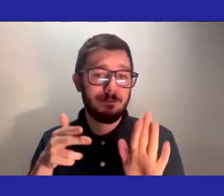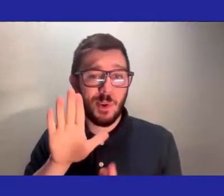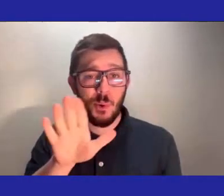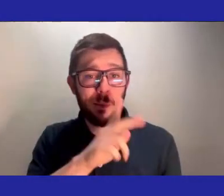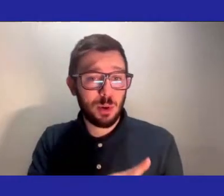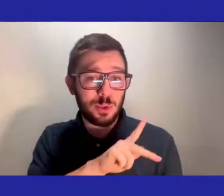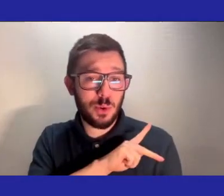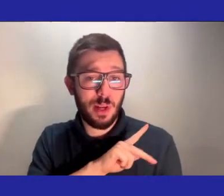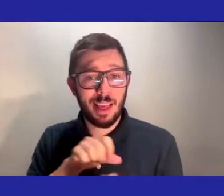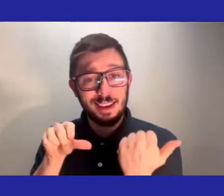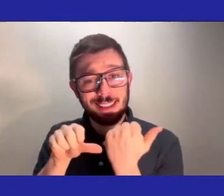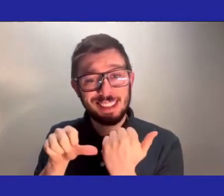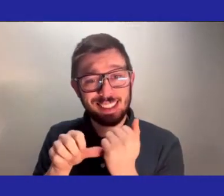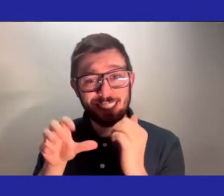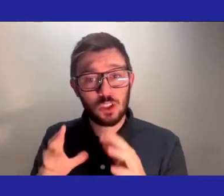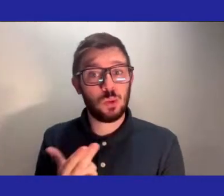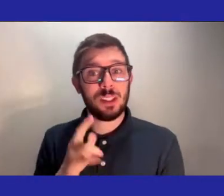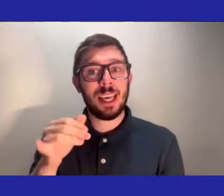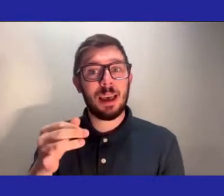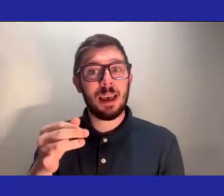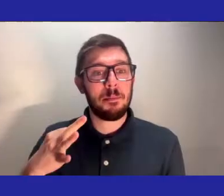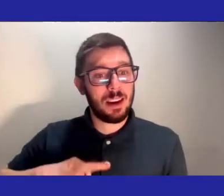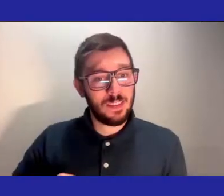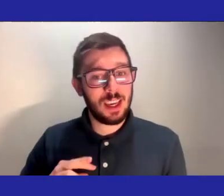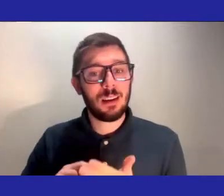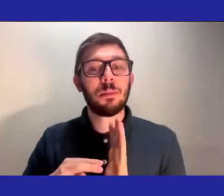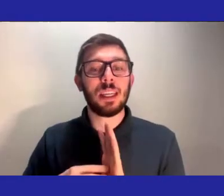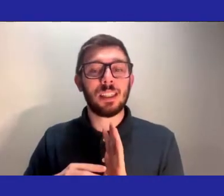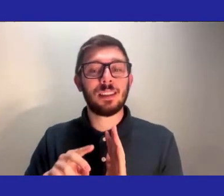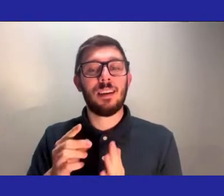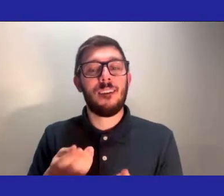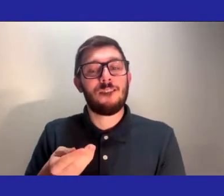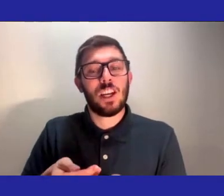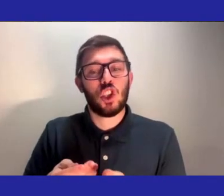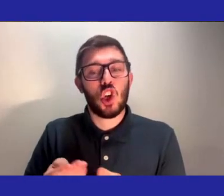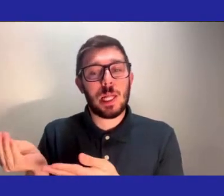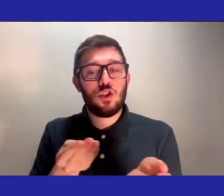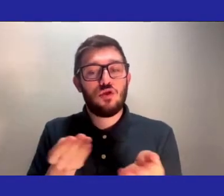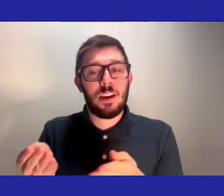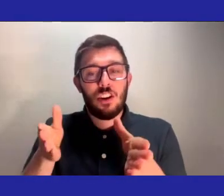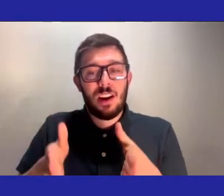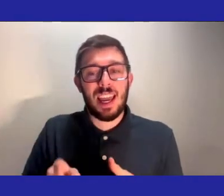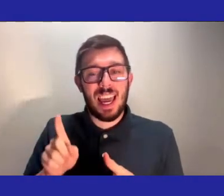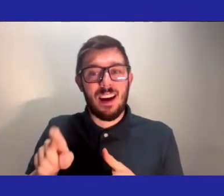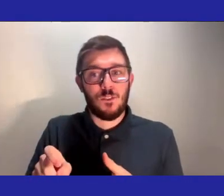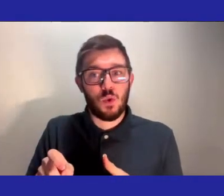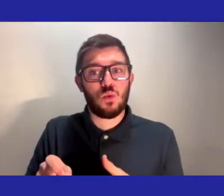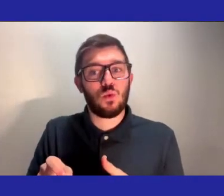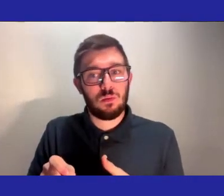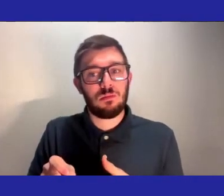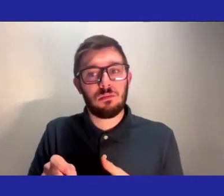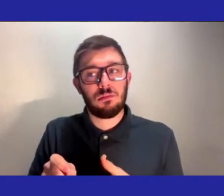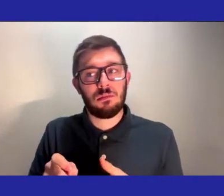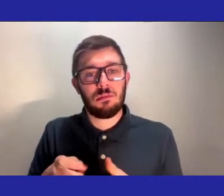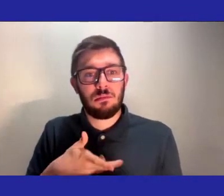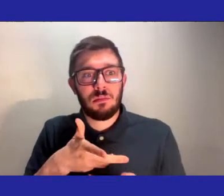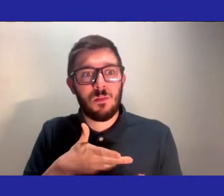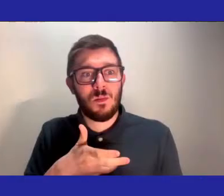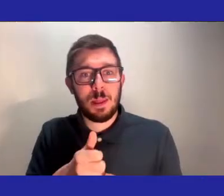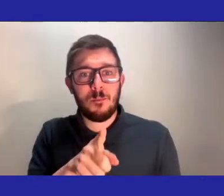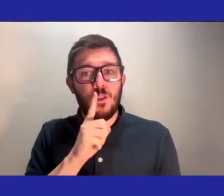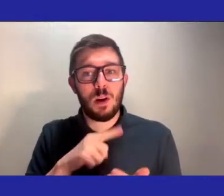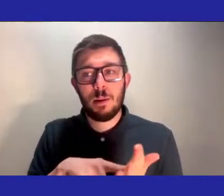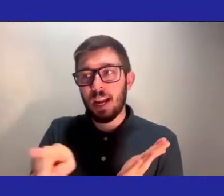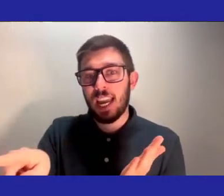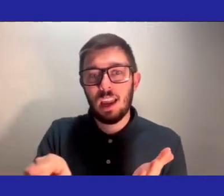benefit, you have to go through a fiscal intermediary to get paid. There were hundreds of fiscal intermediaries, and now New York